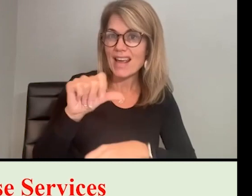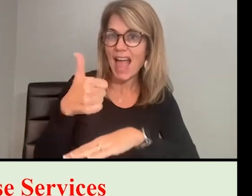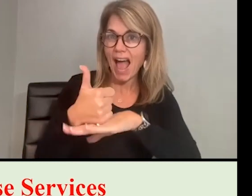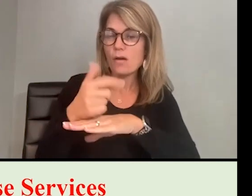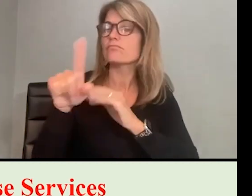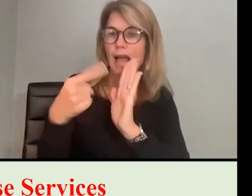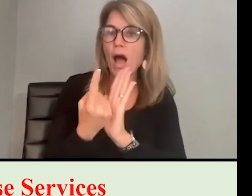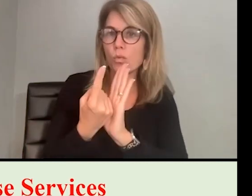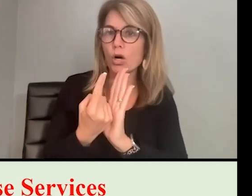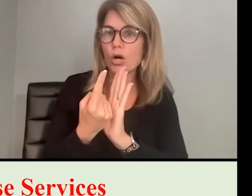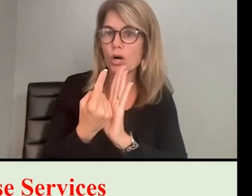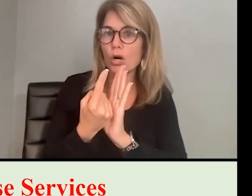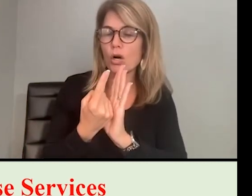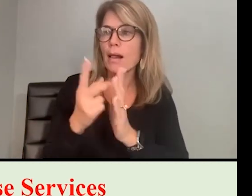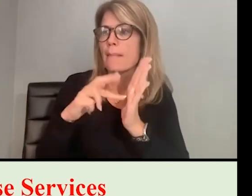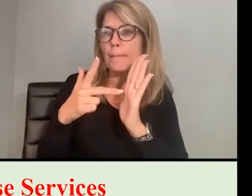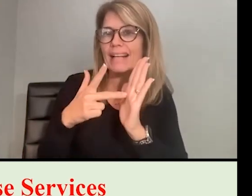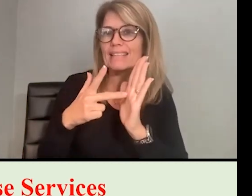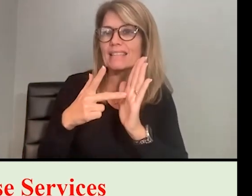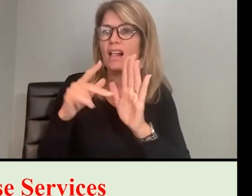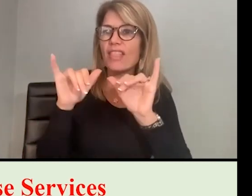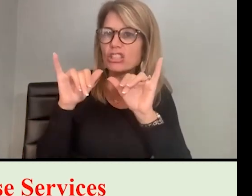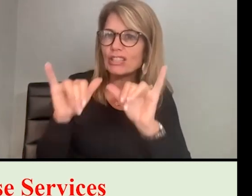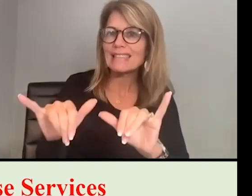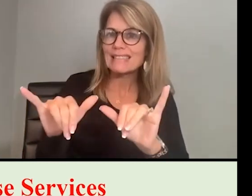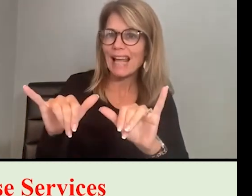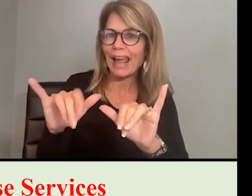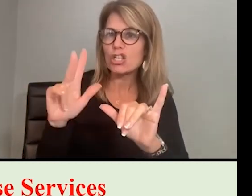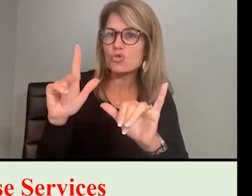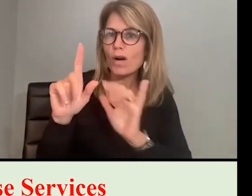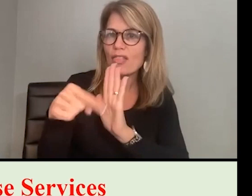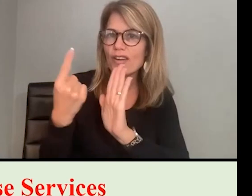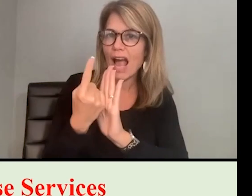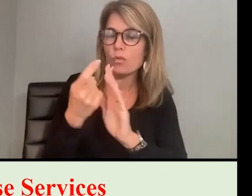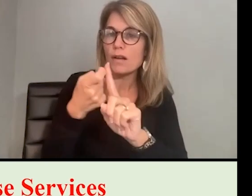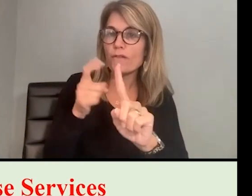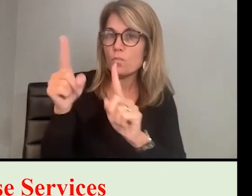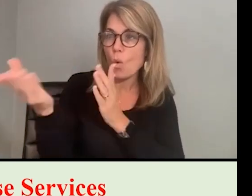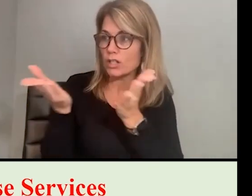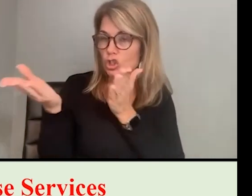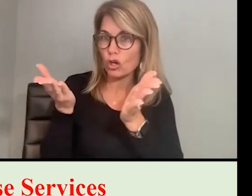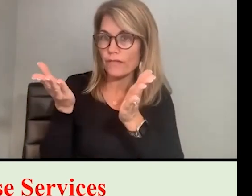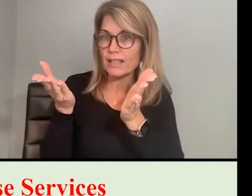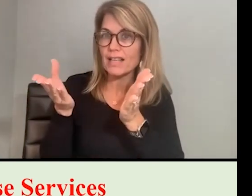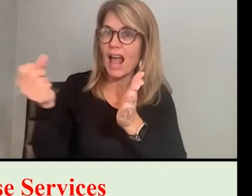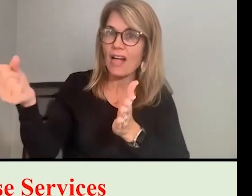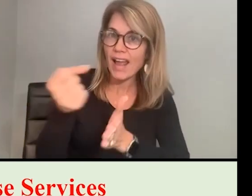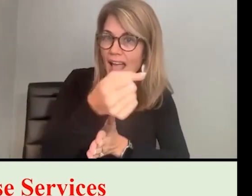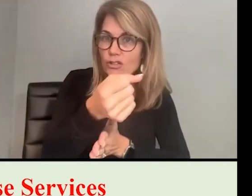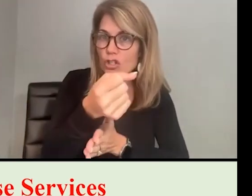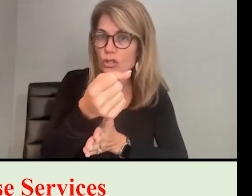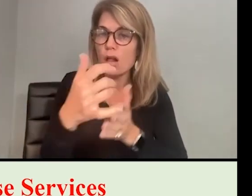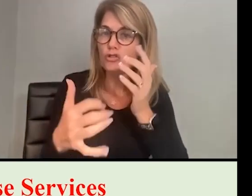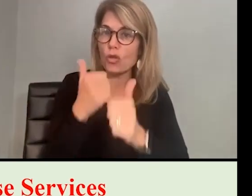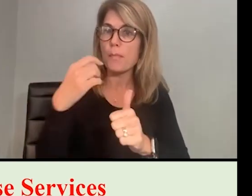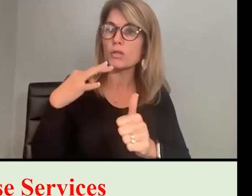looking at not moving people on, but ensuring that they're going to go from one service into a service that is going to be most beneficial to